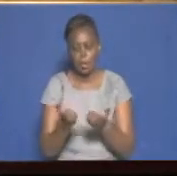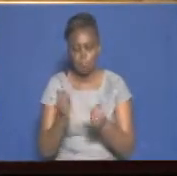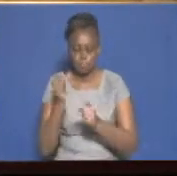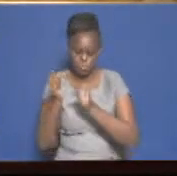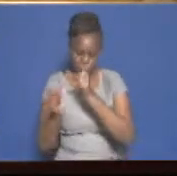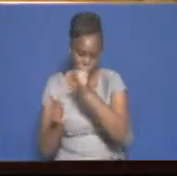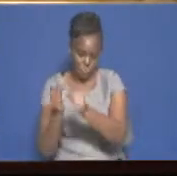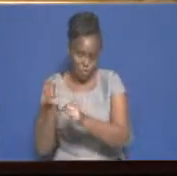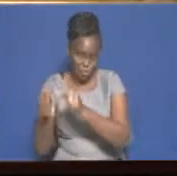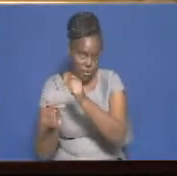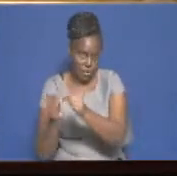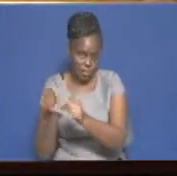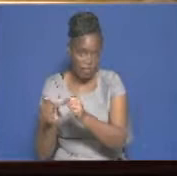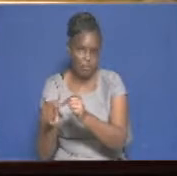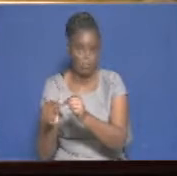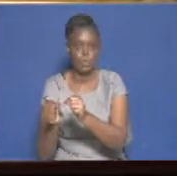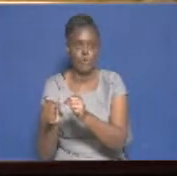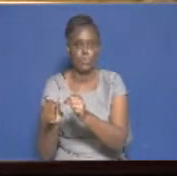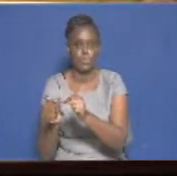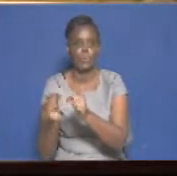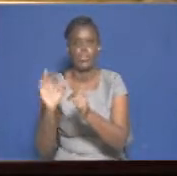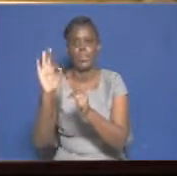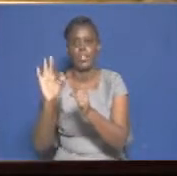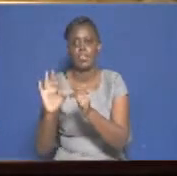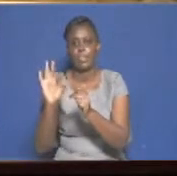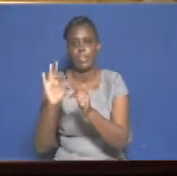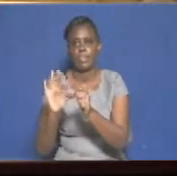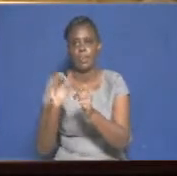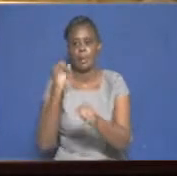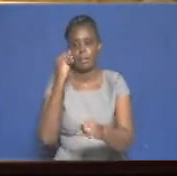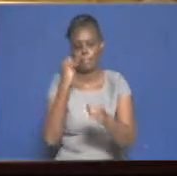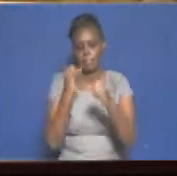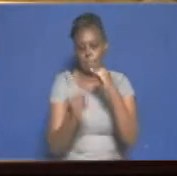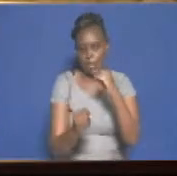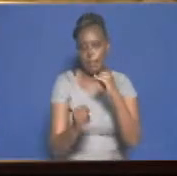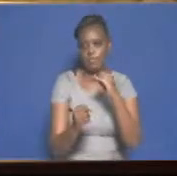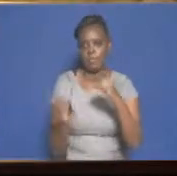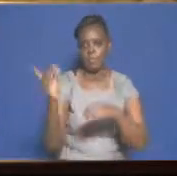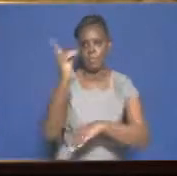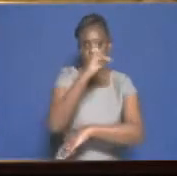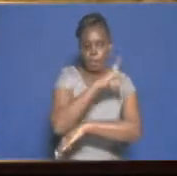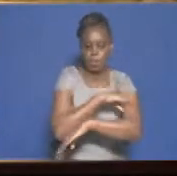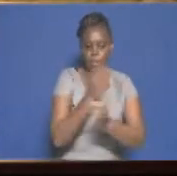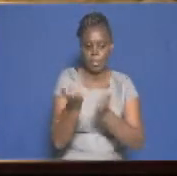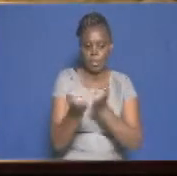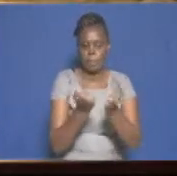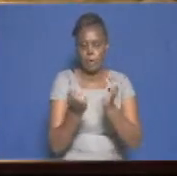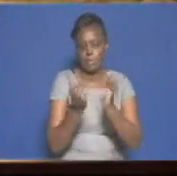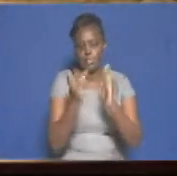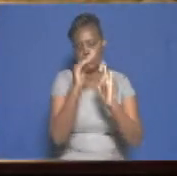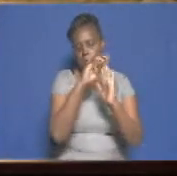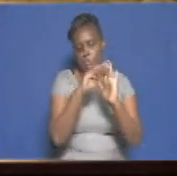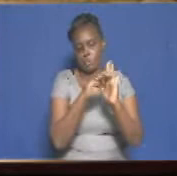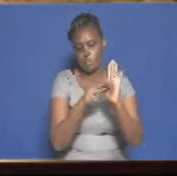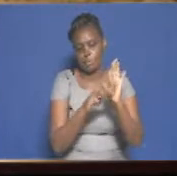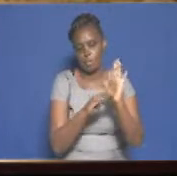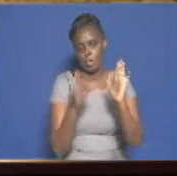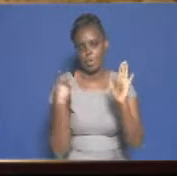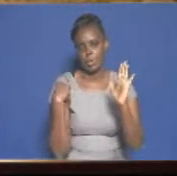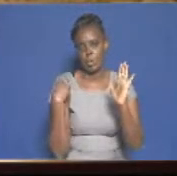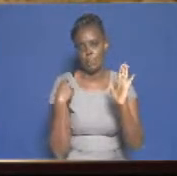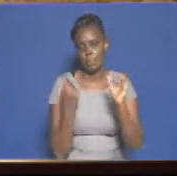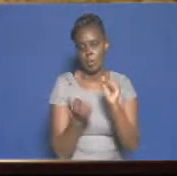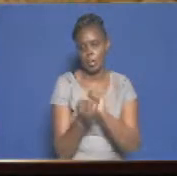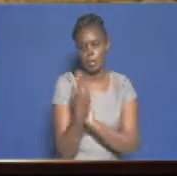to the third and final allotted day for the business appearing in order number